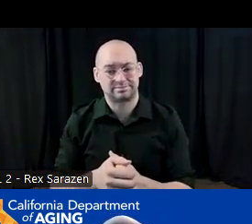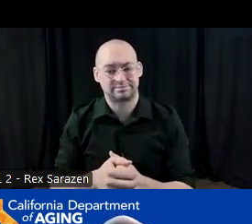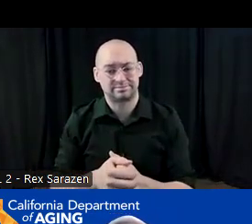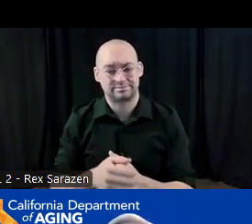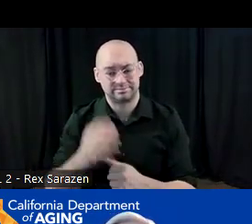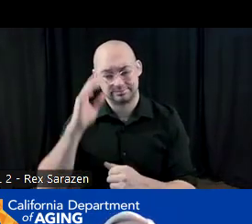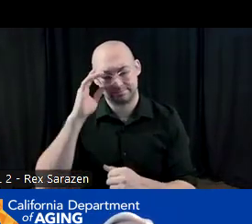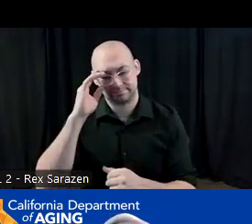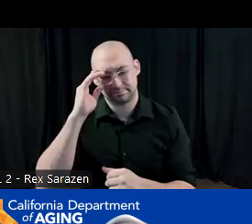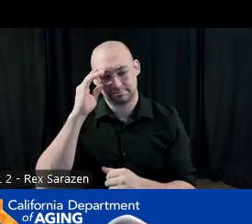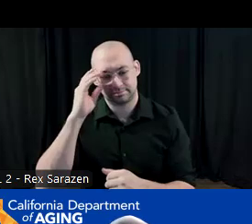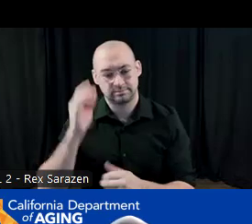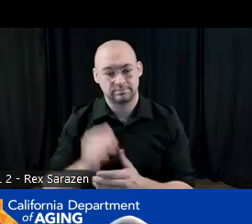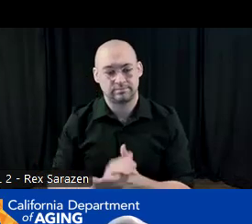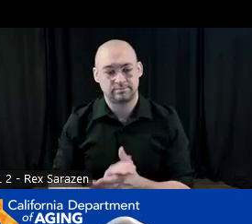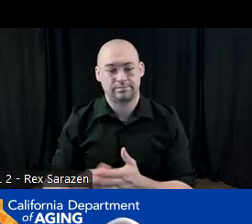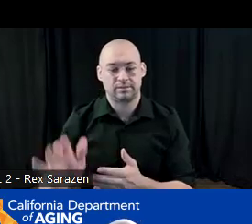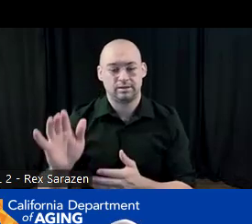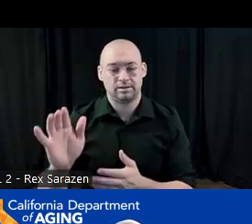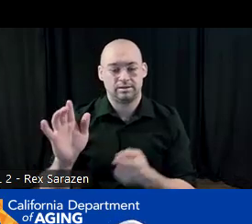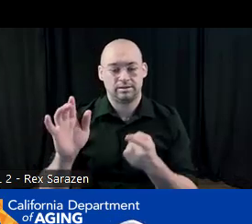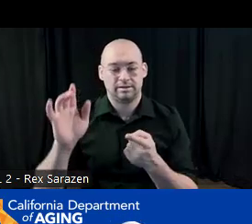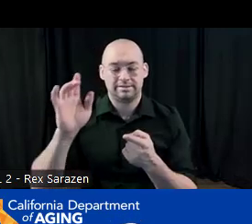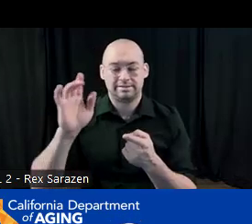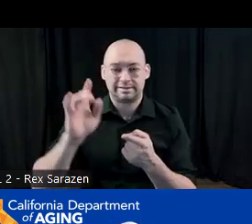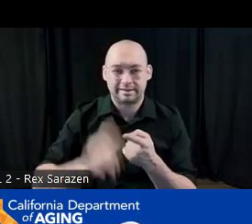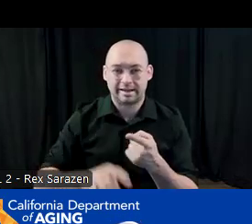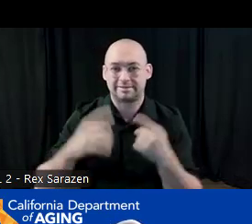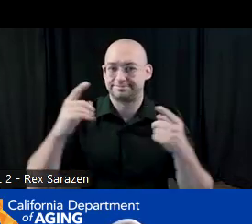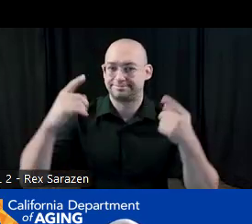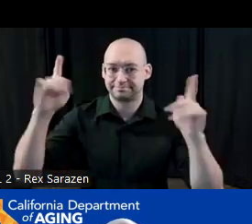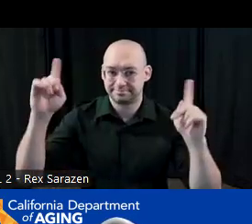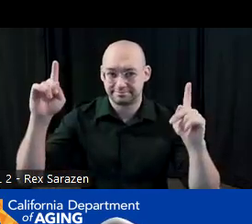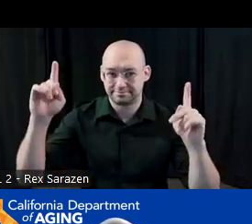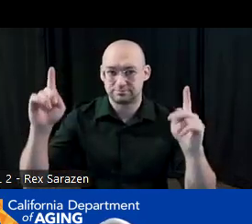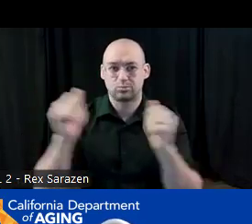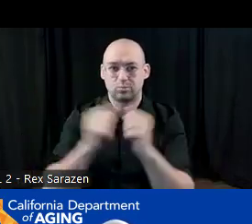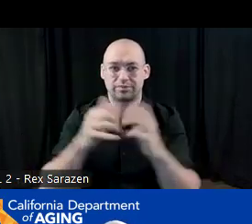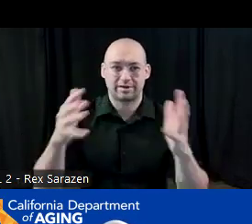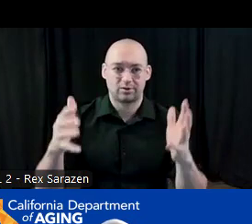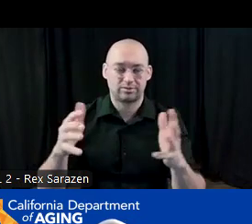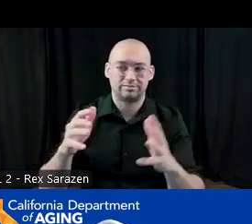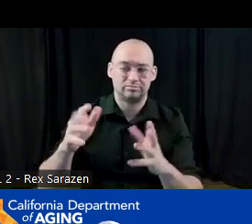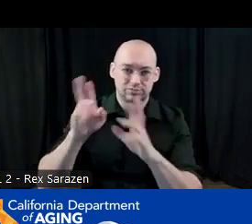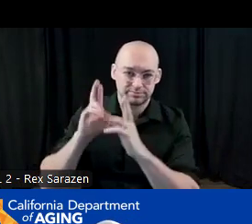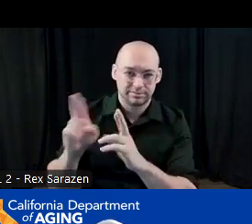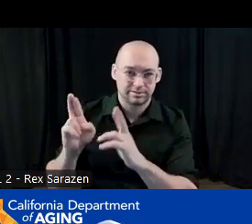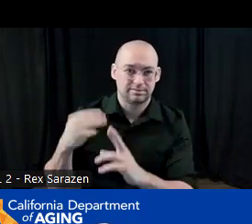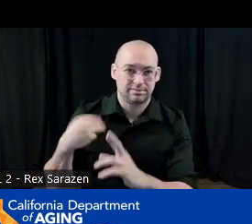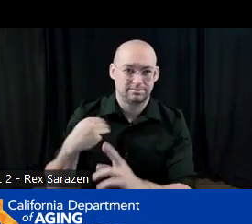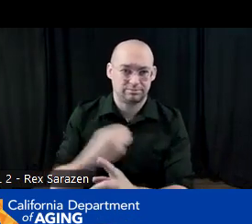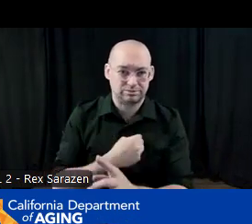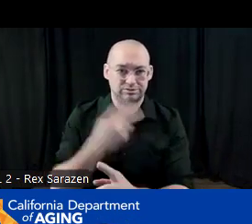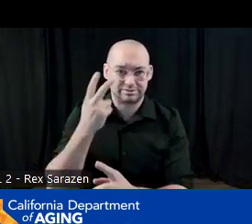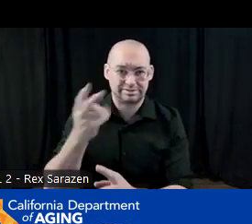And of course, we can't accomplish this purpose without our esteemed members. And here you will see